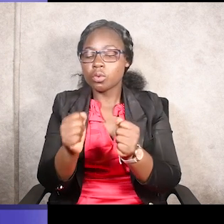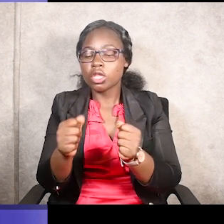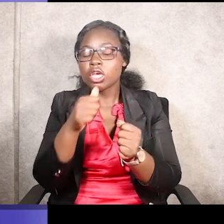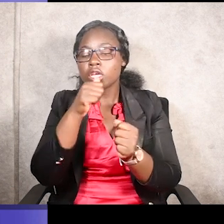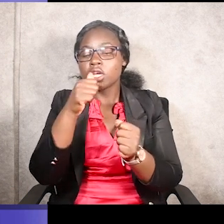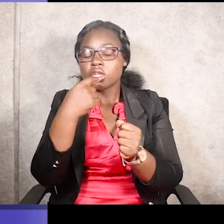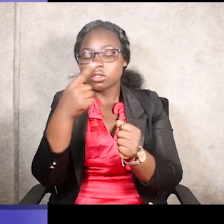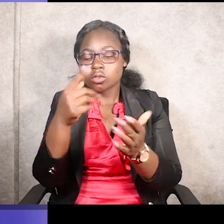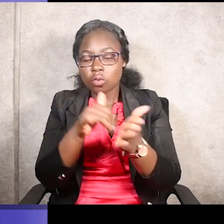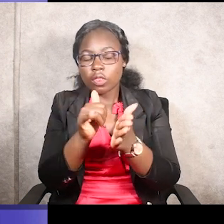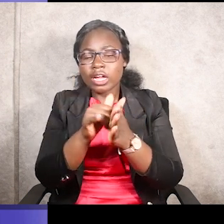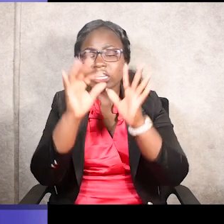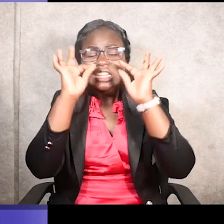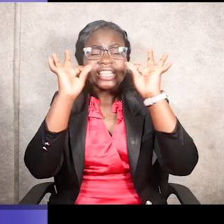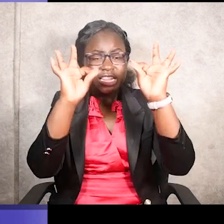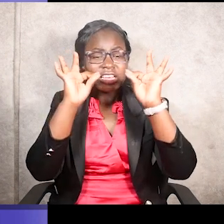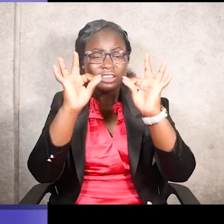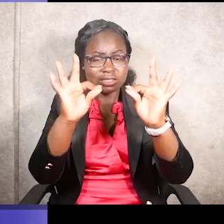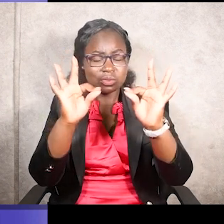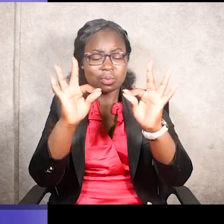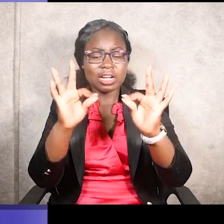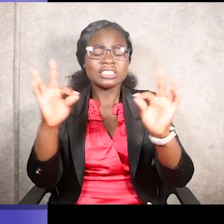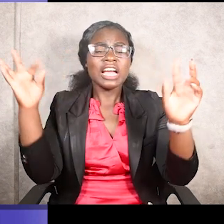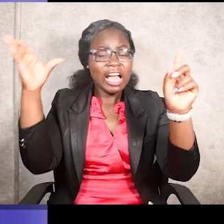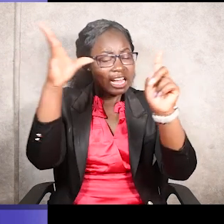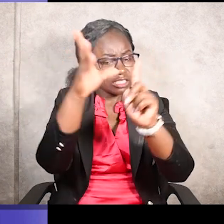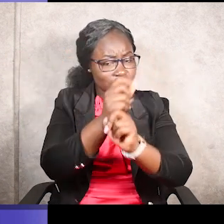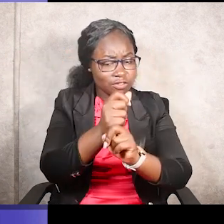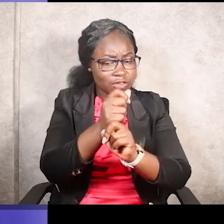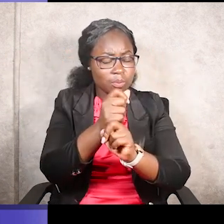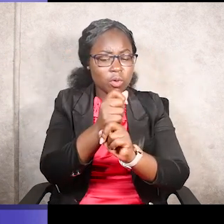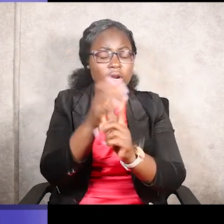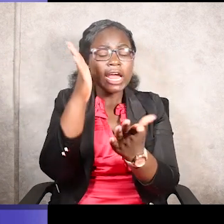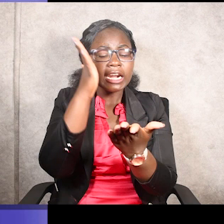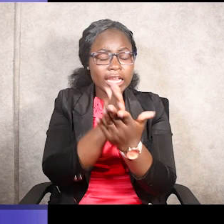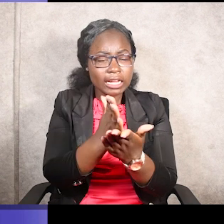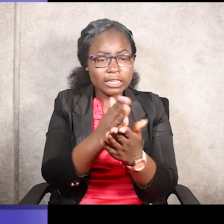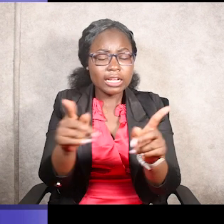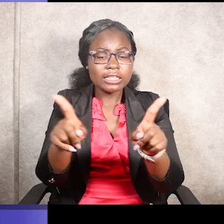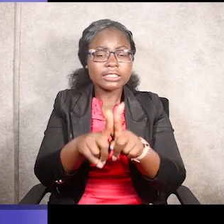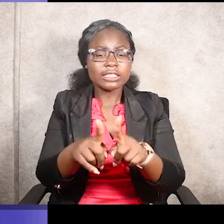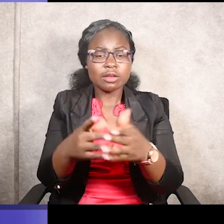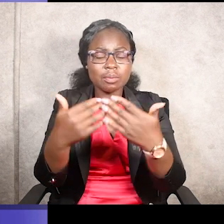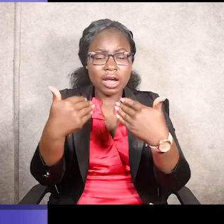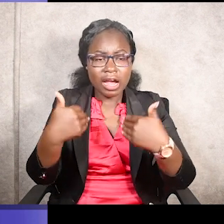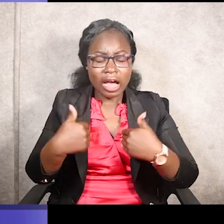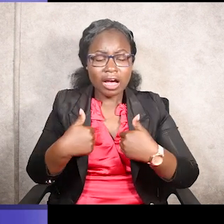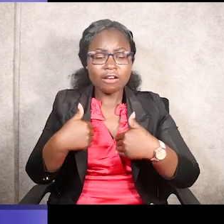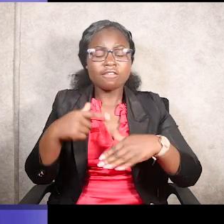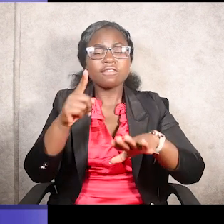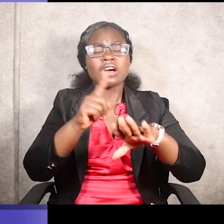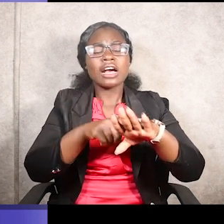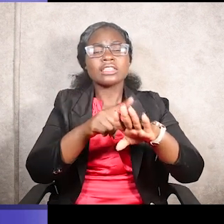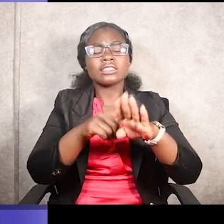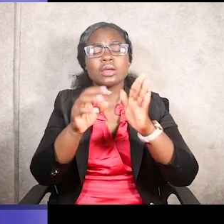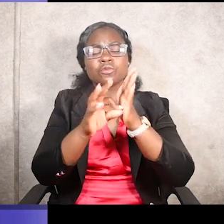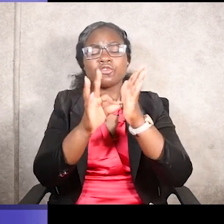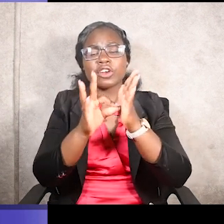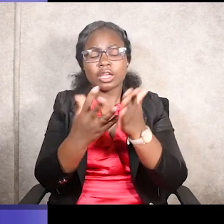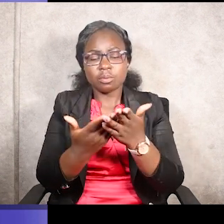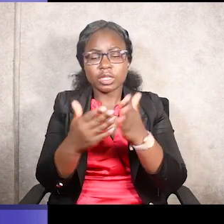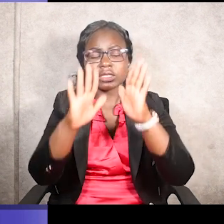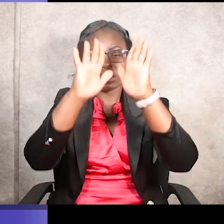are smart, specific, measurable, achievable, realistic, and have a defined time frame is